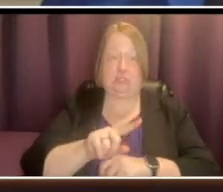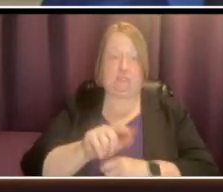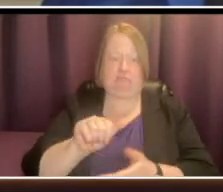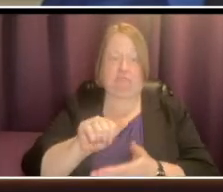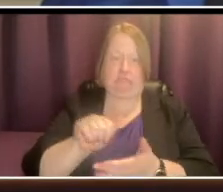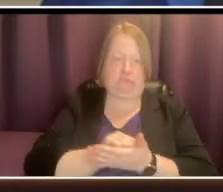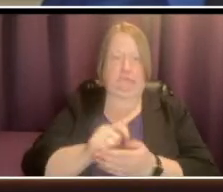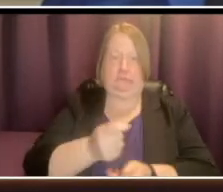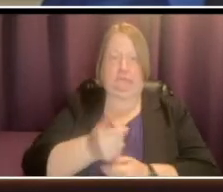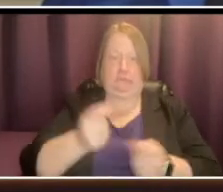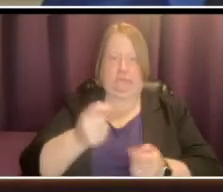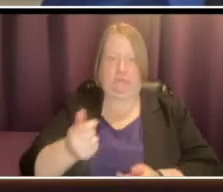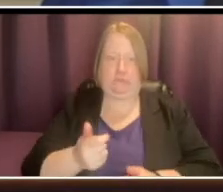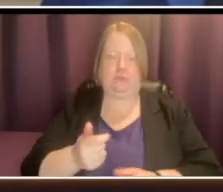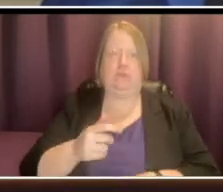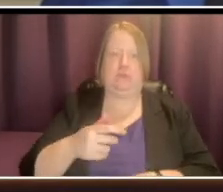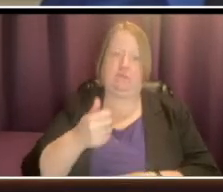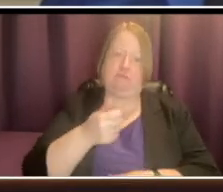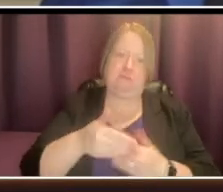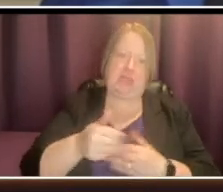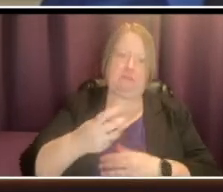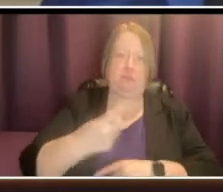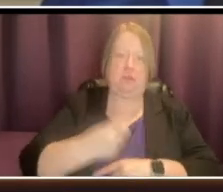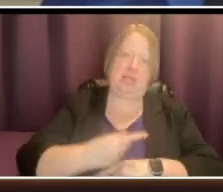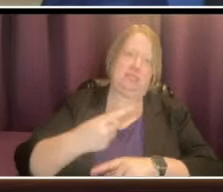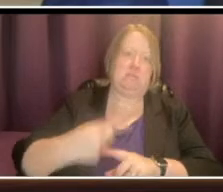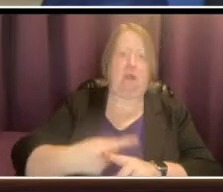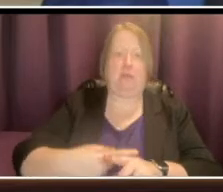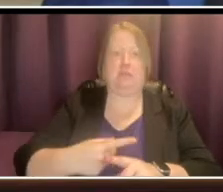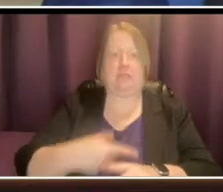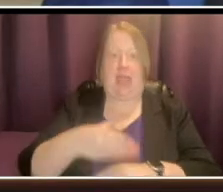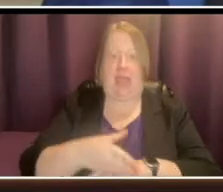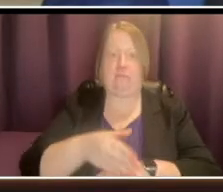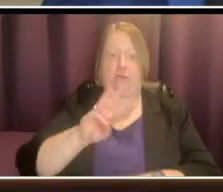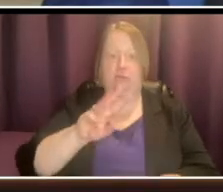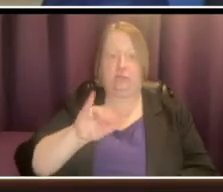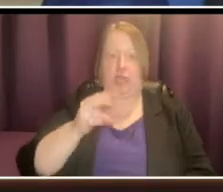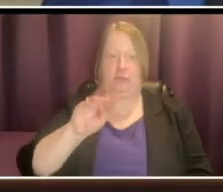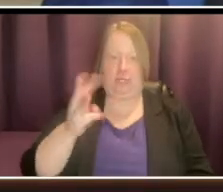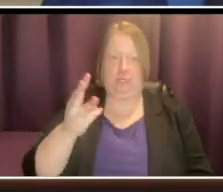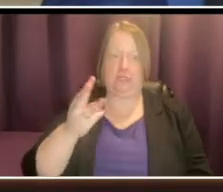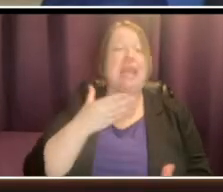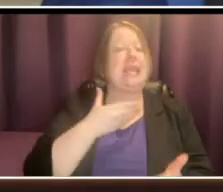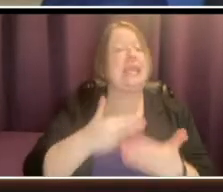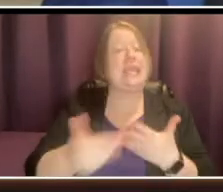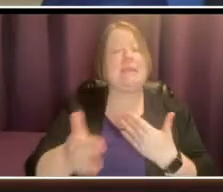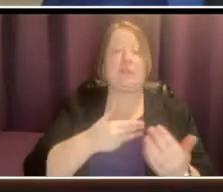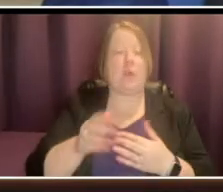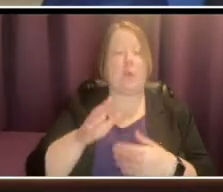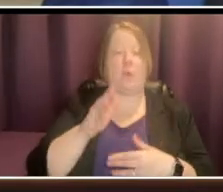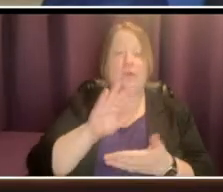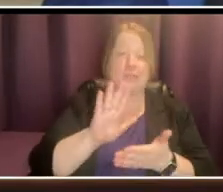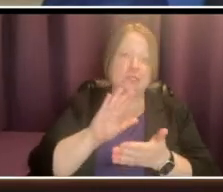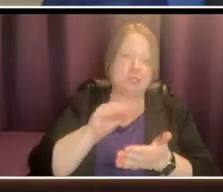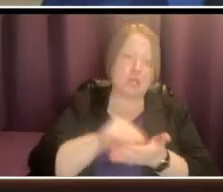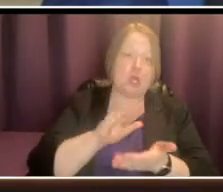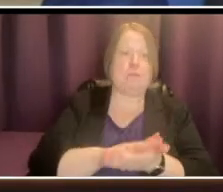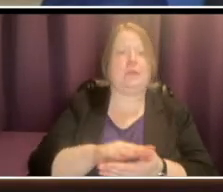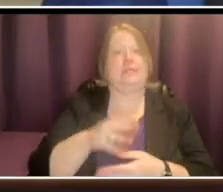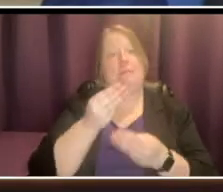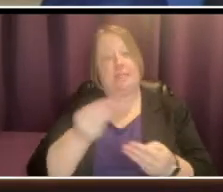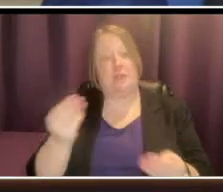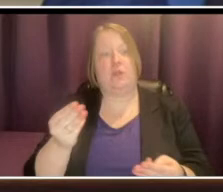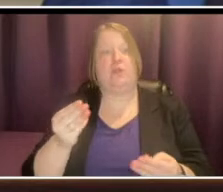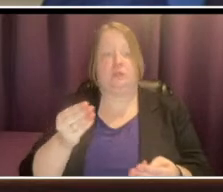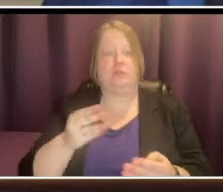following the attack on the Capitol. Even though documents and materials related to January 6th had already been requested by the